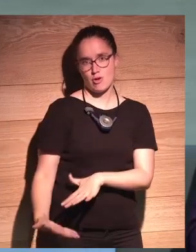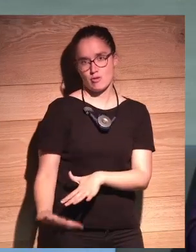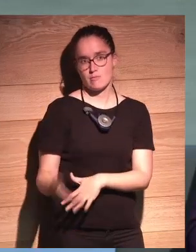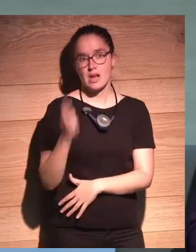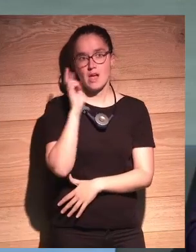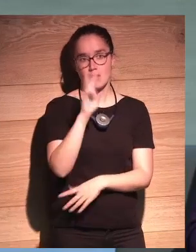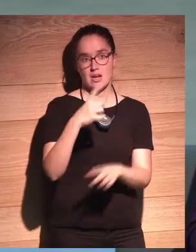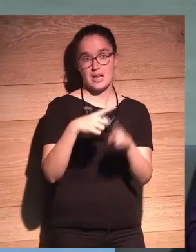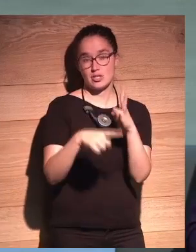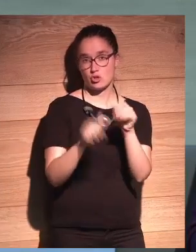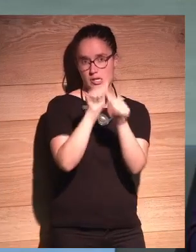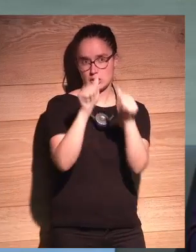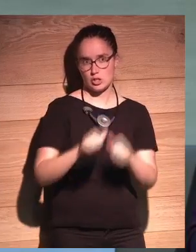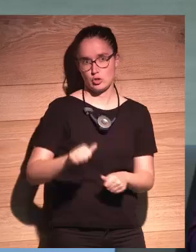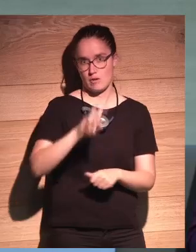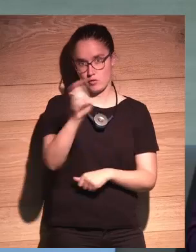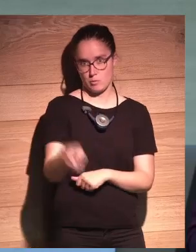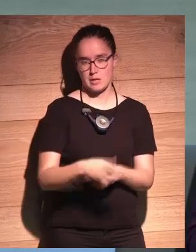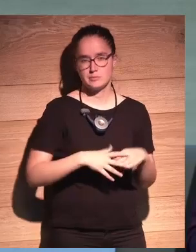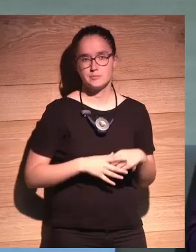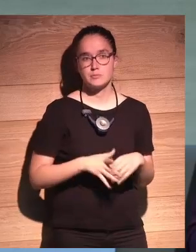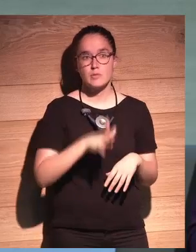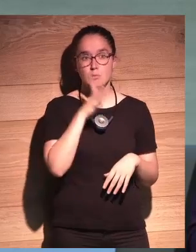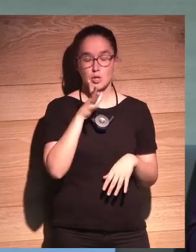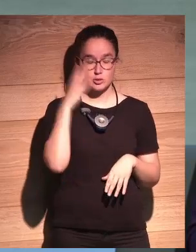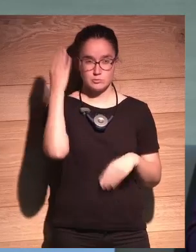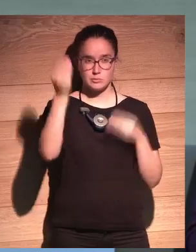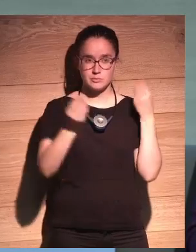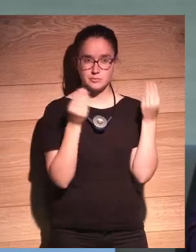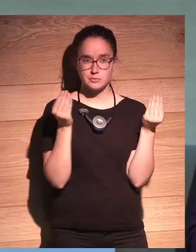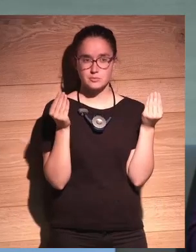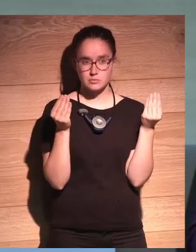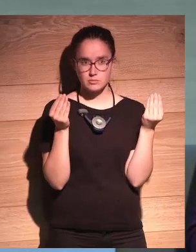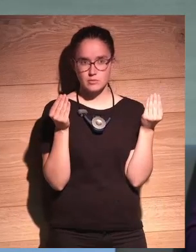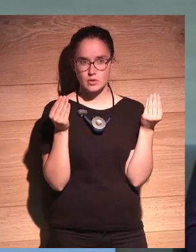the transformation and will open new approaches.